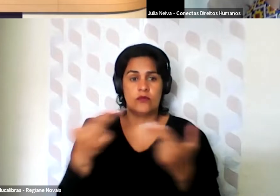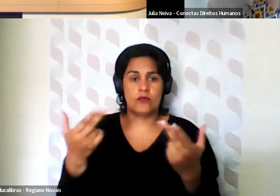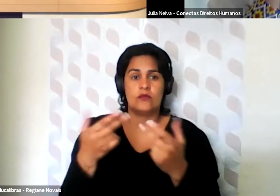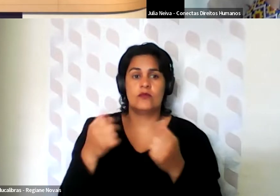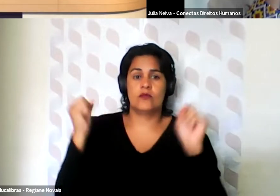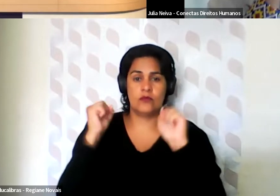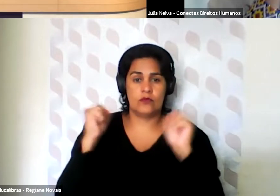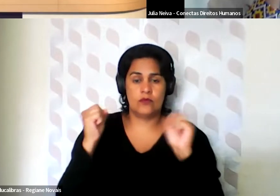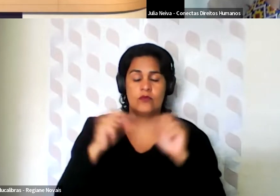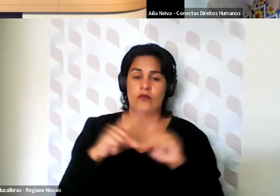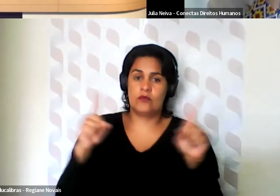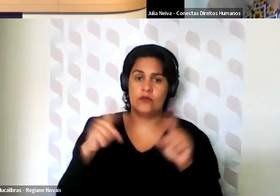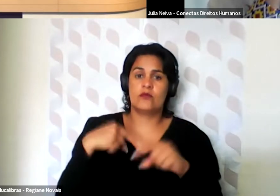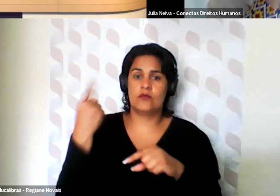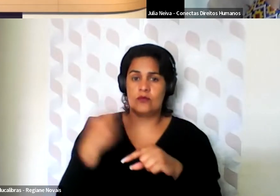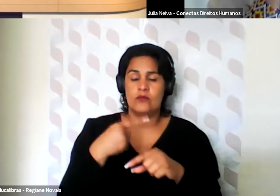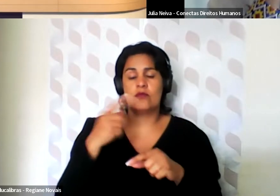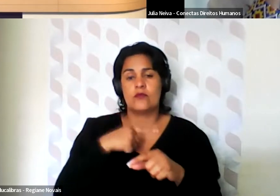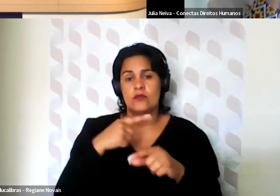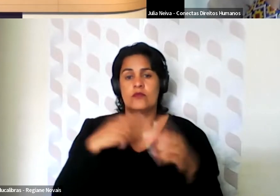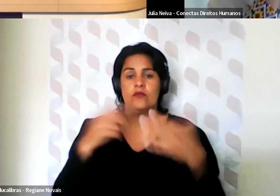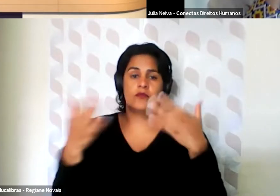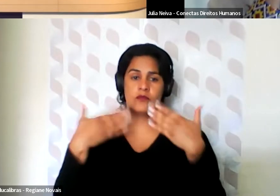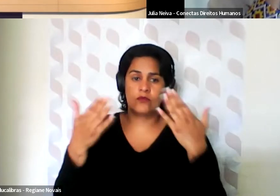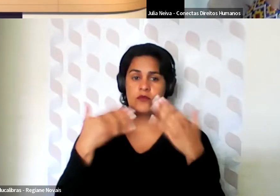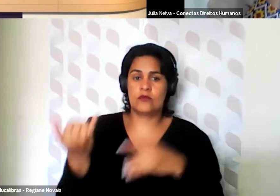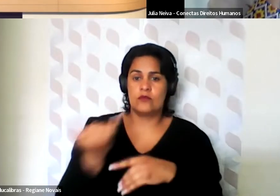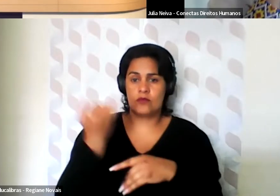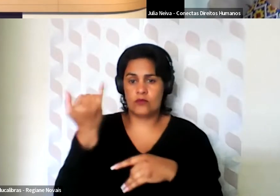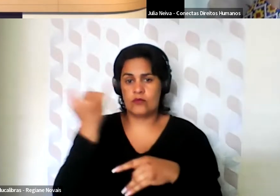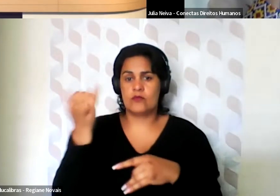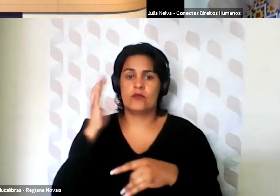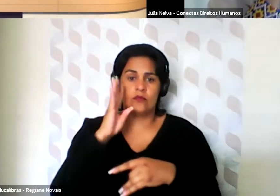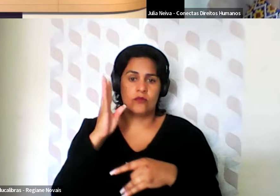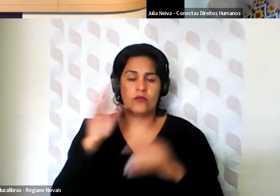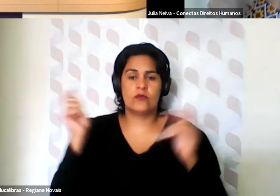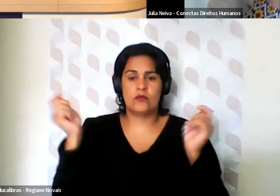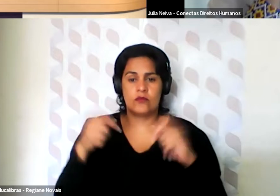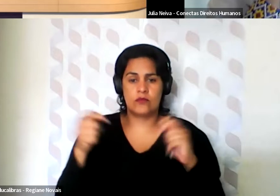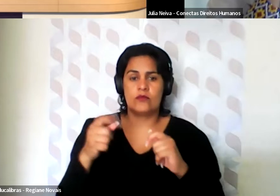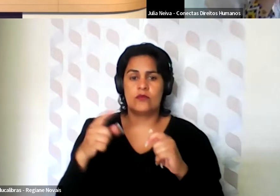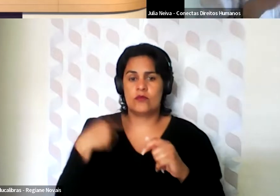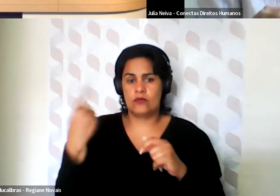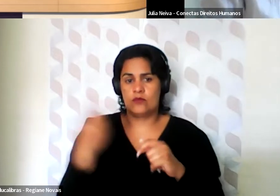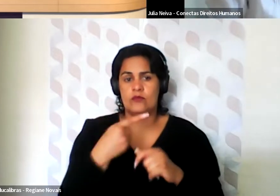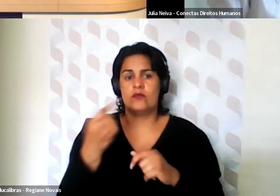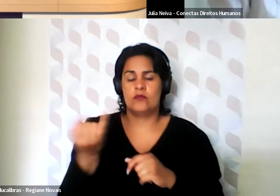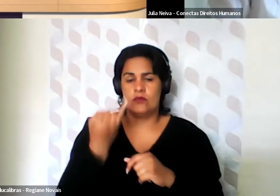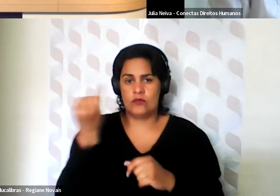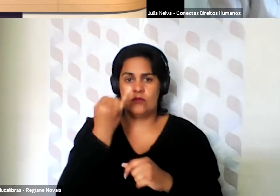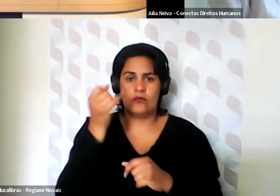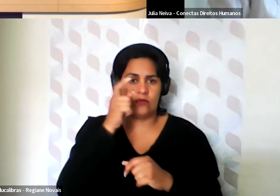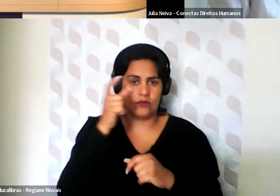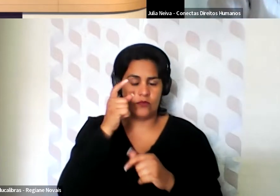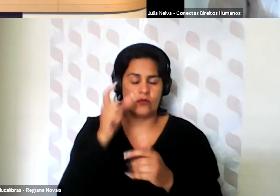Brazilians, most of you, there might be some questions about what is this about, what are the implications, when